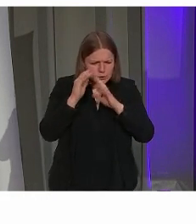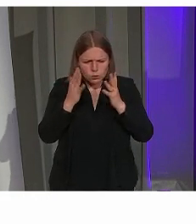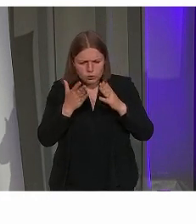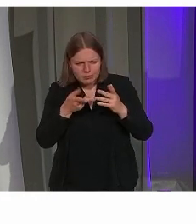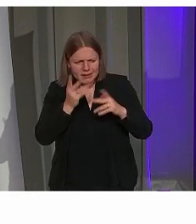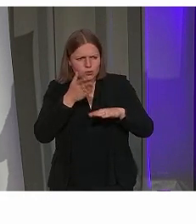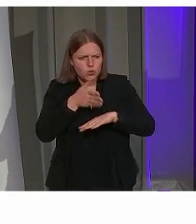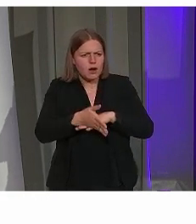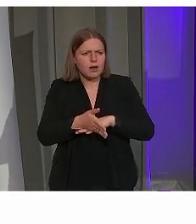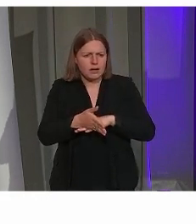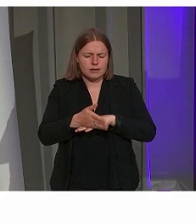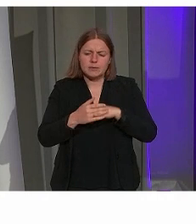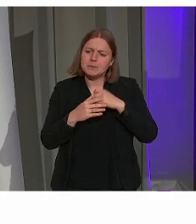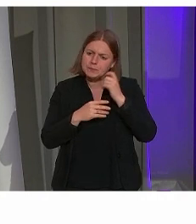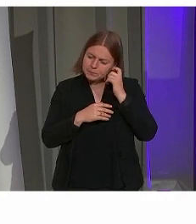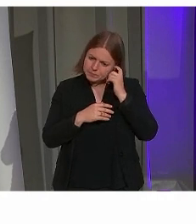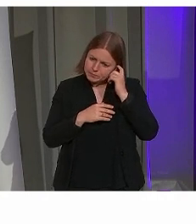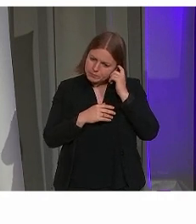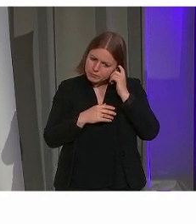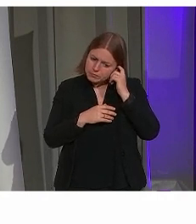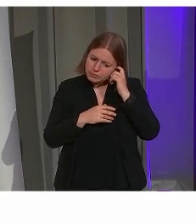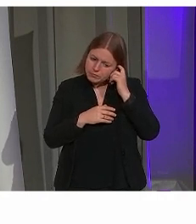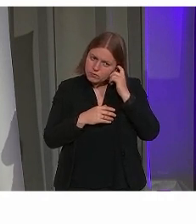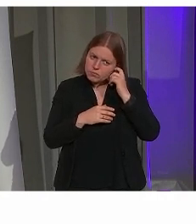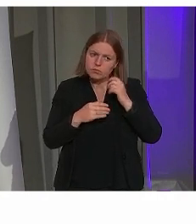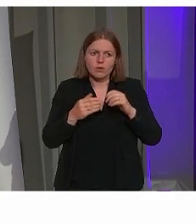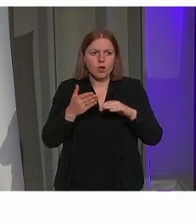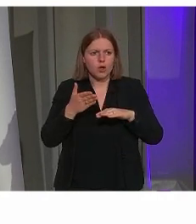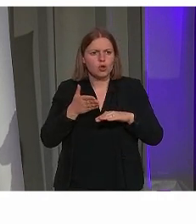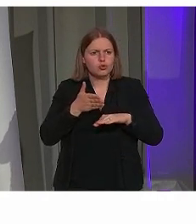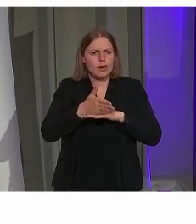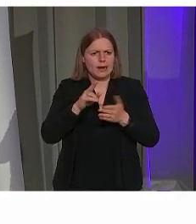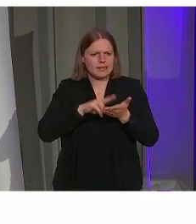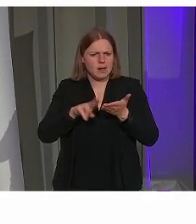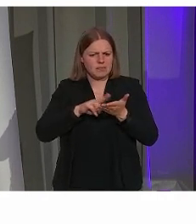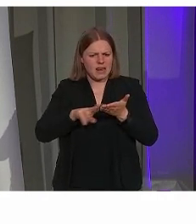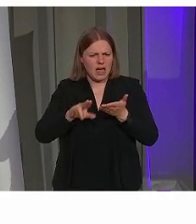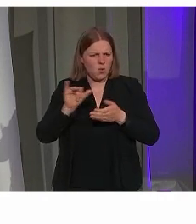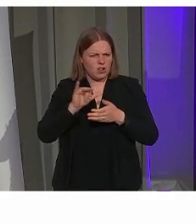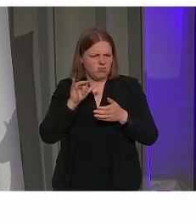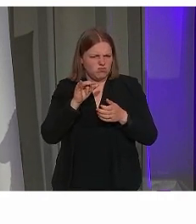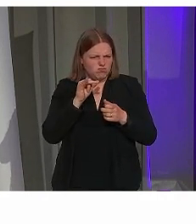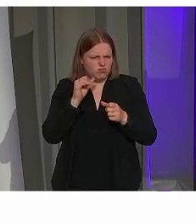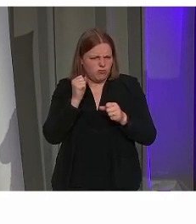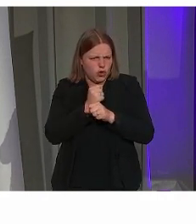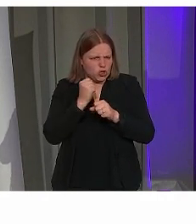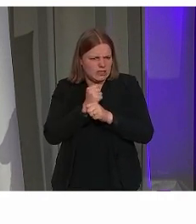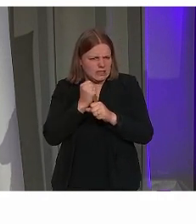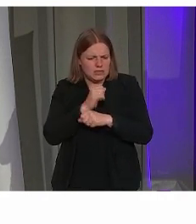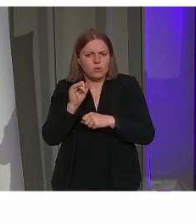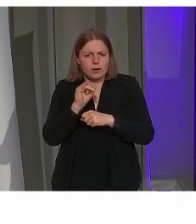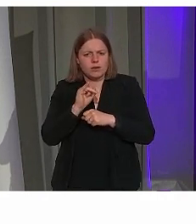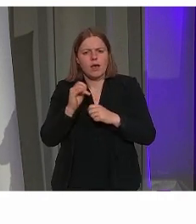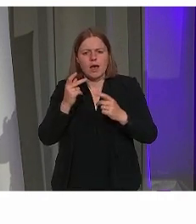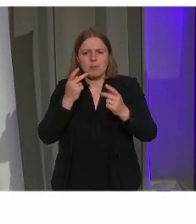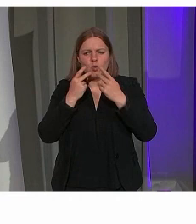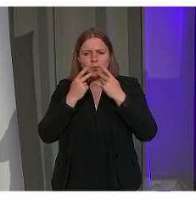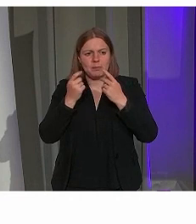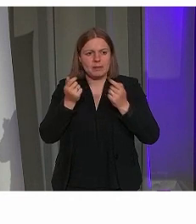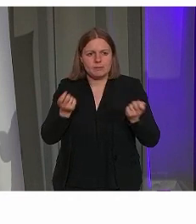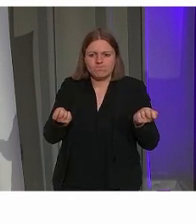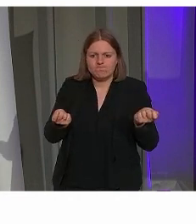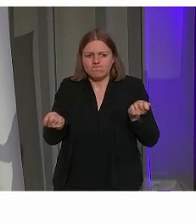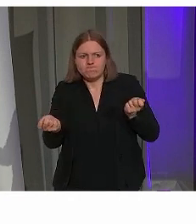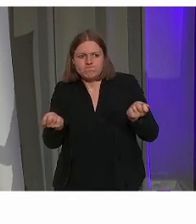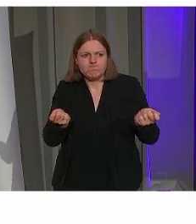that has been working on accessibility for quite some time, but we want to enhance